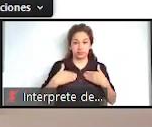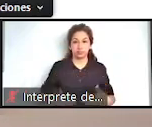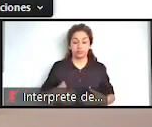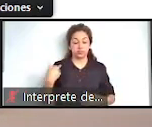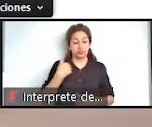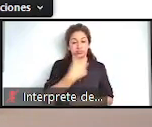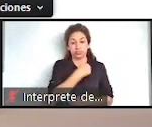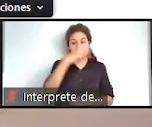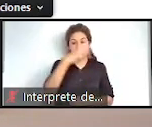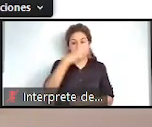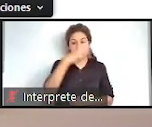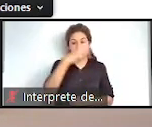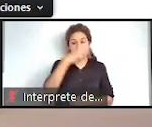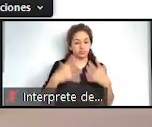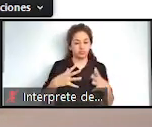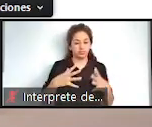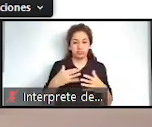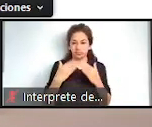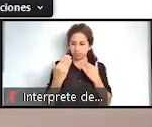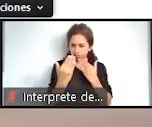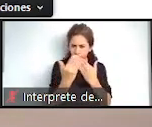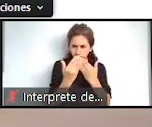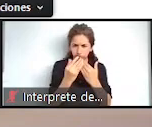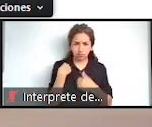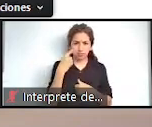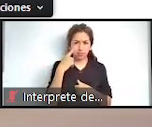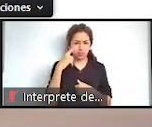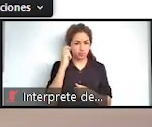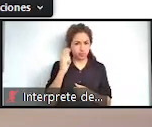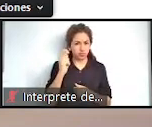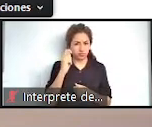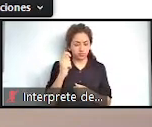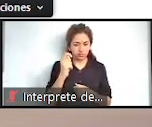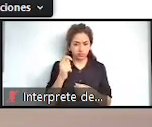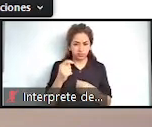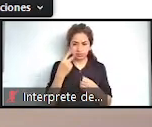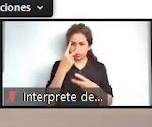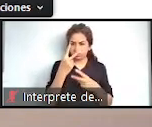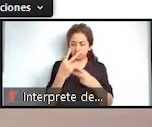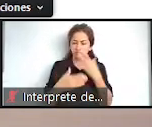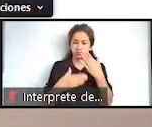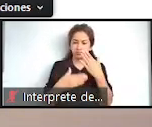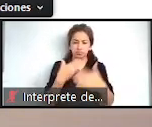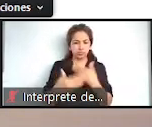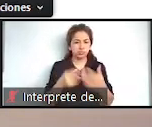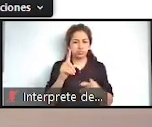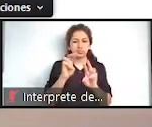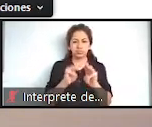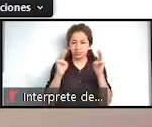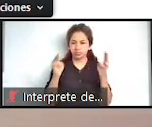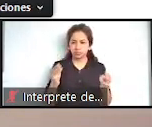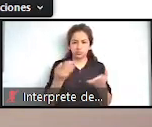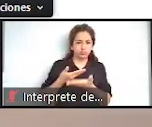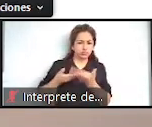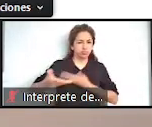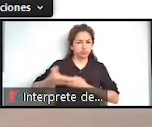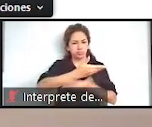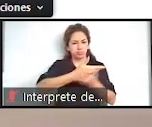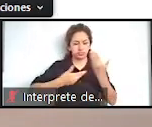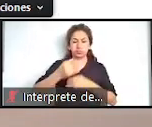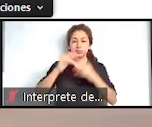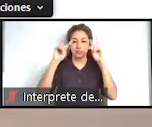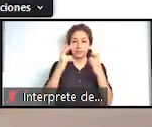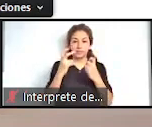human rights as an embassy we have so followed this process closely we've been part of the